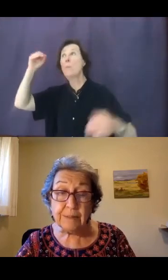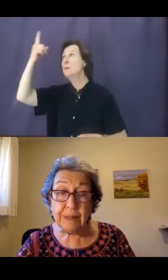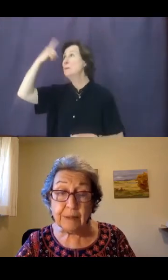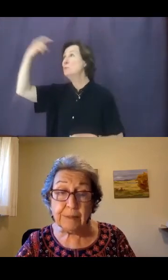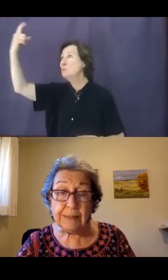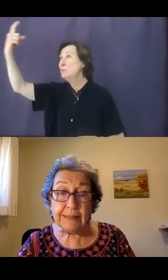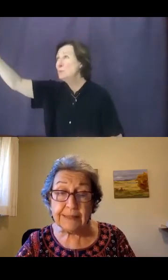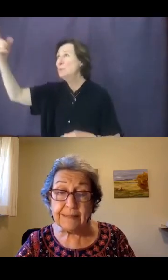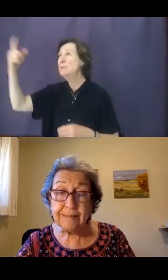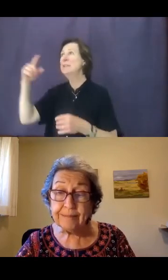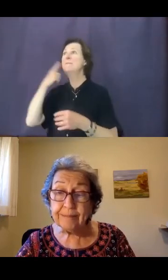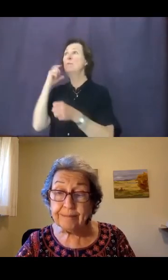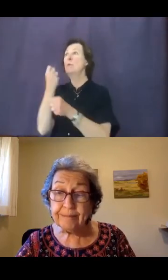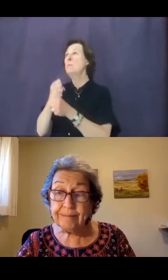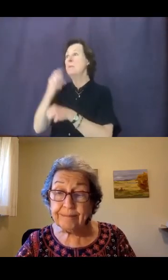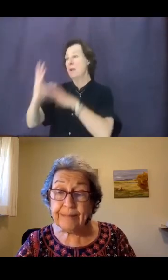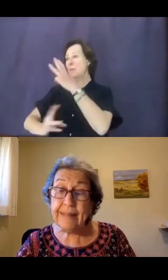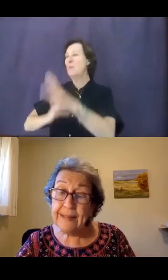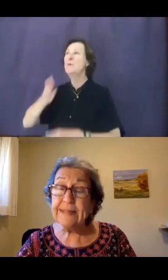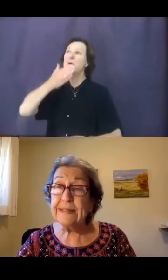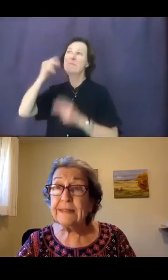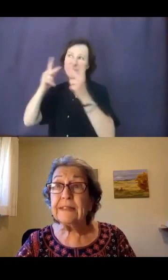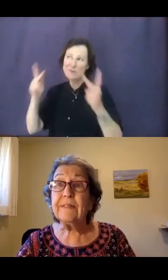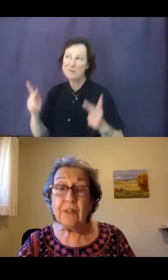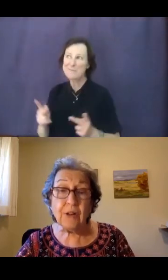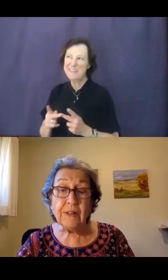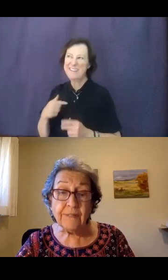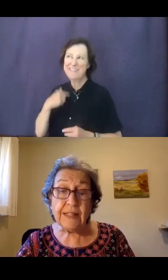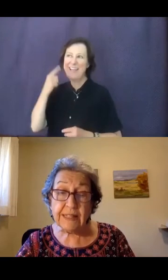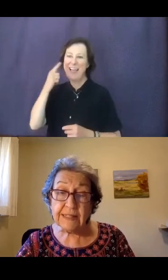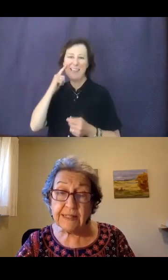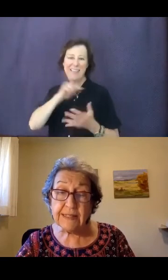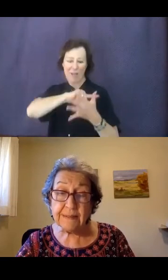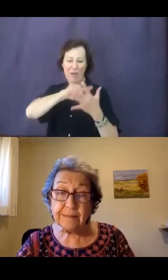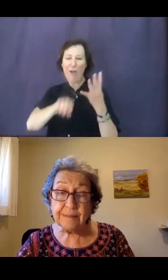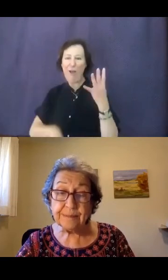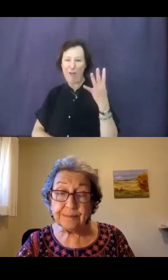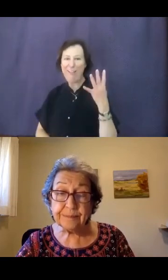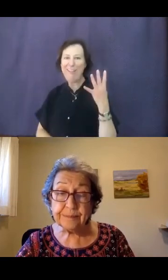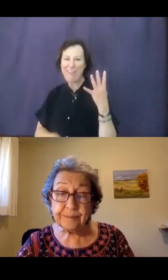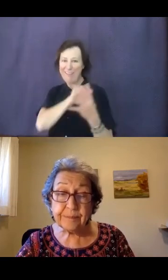world a better place. I think it's a little of all of these.